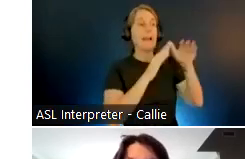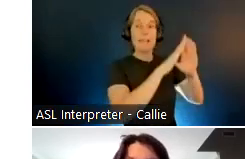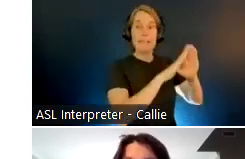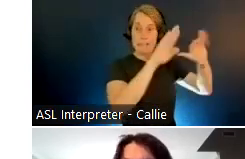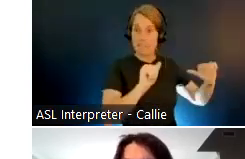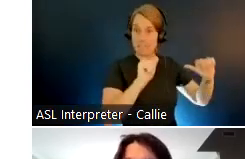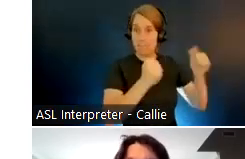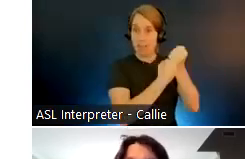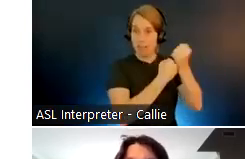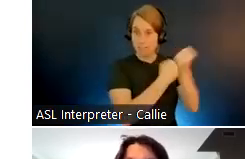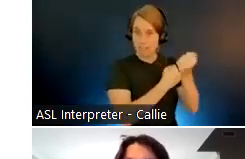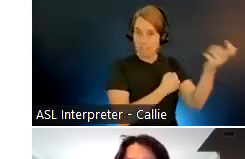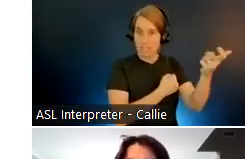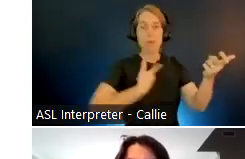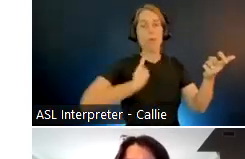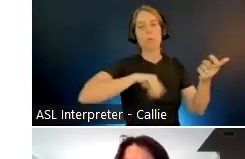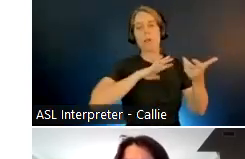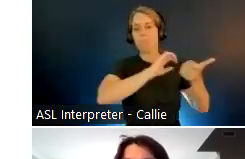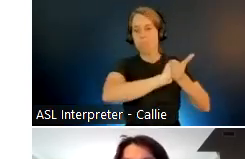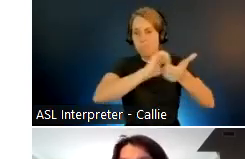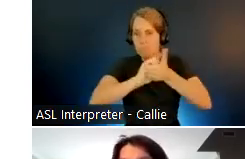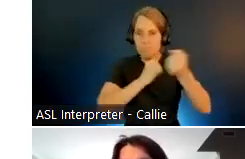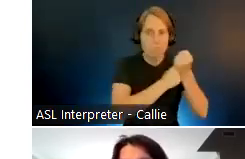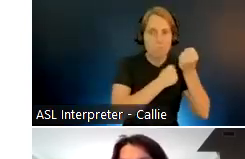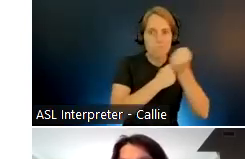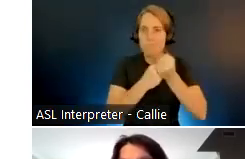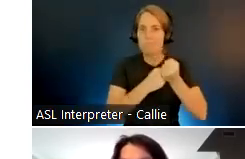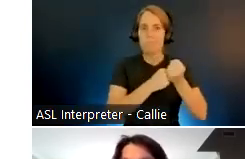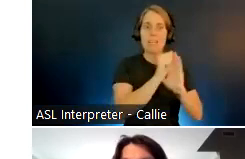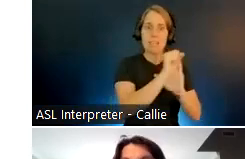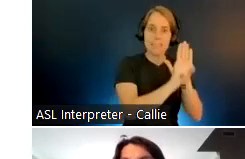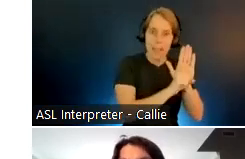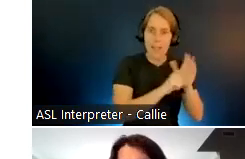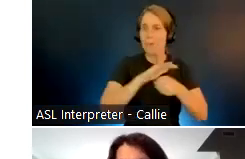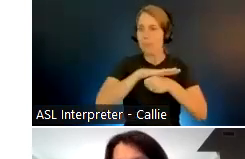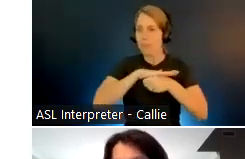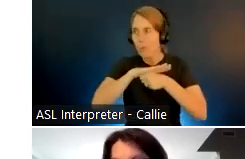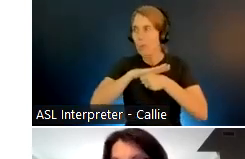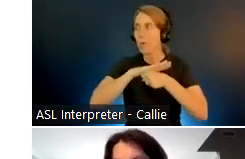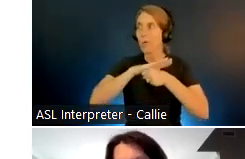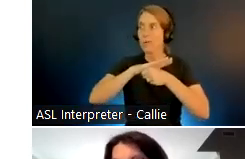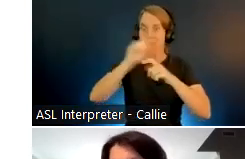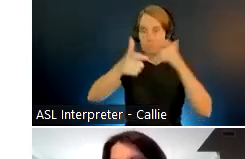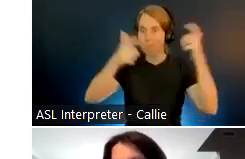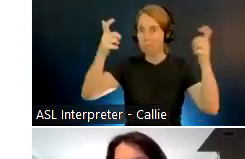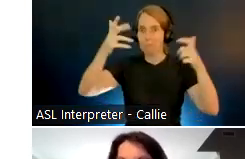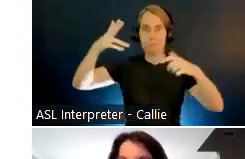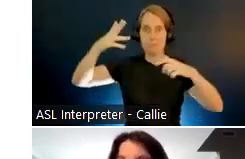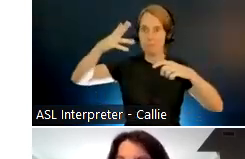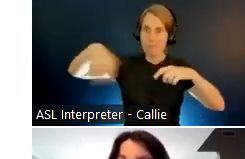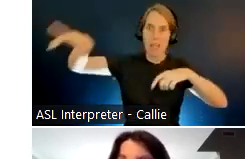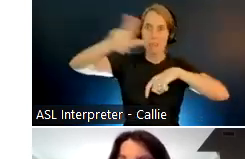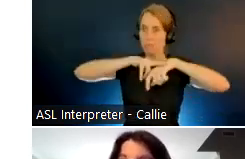agencies, local agencies, state agencies, and even national agencies to help advocate for the rights of